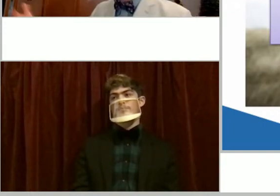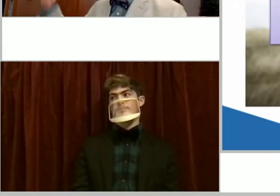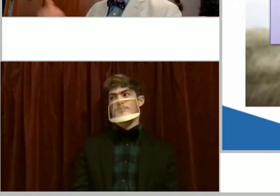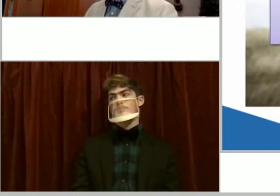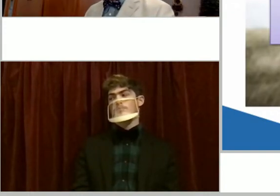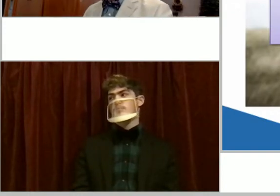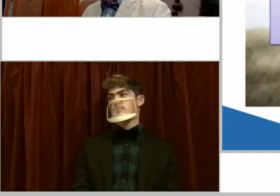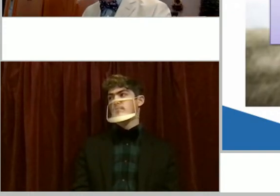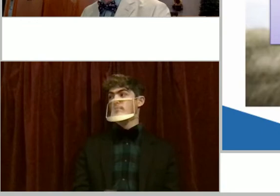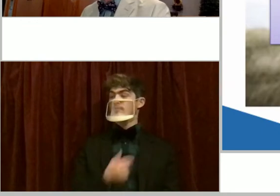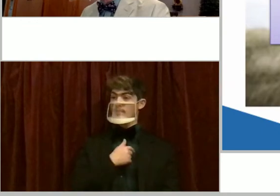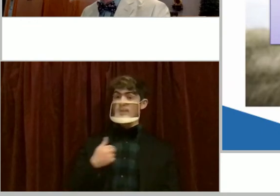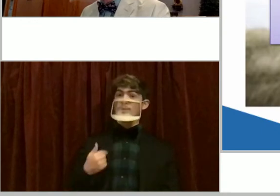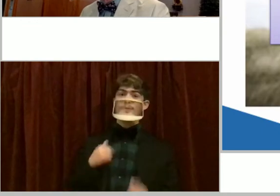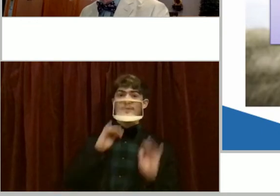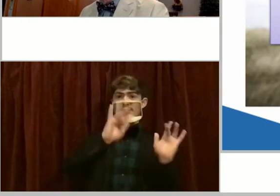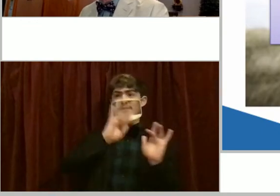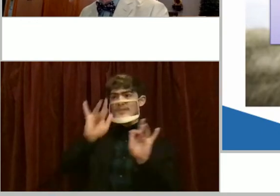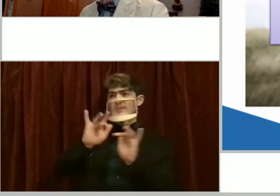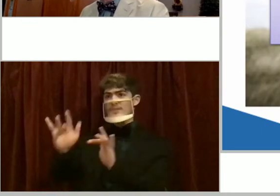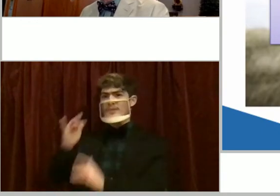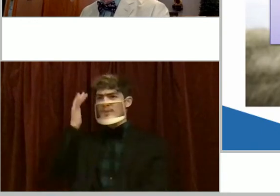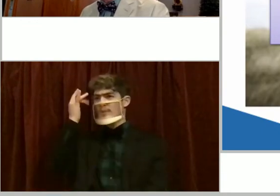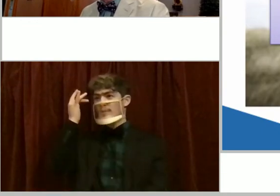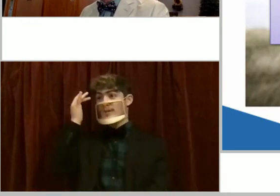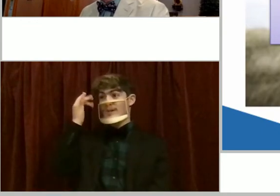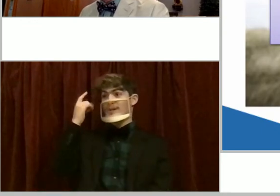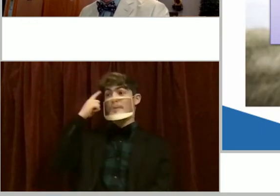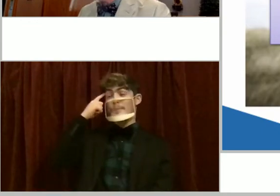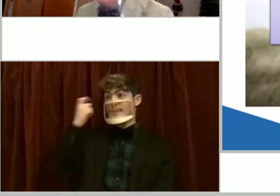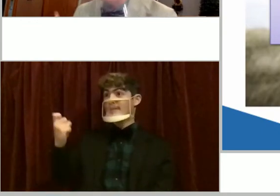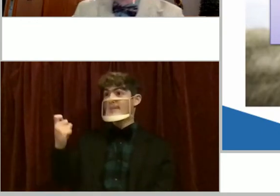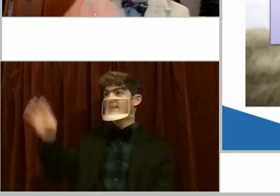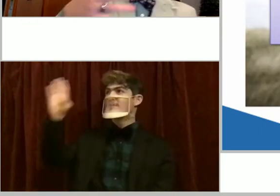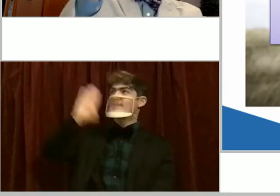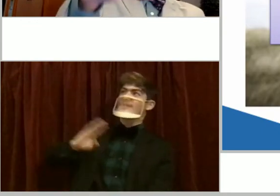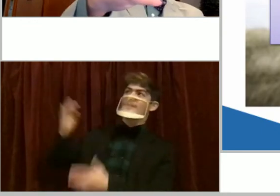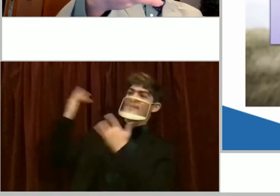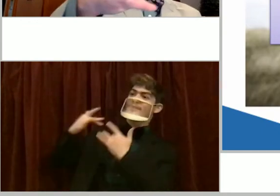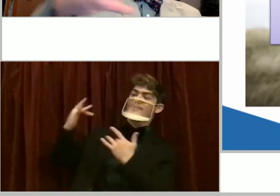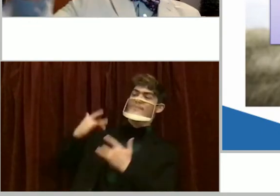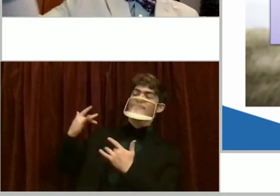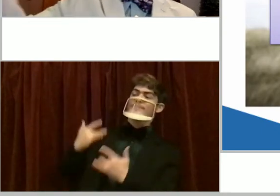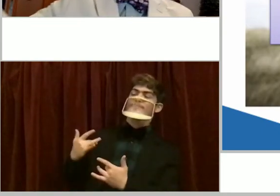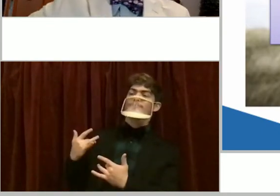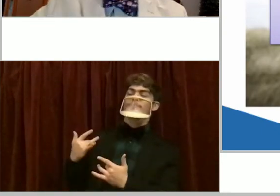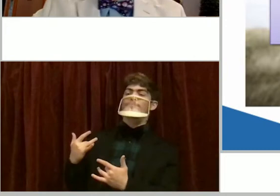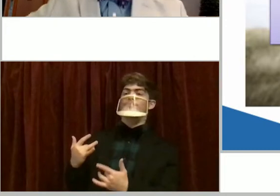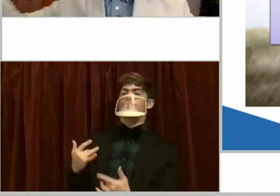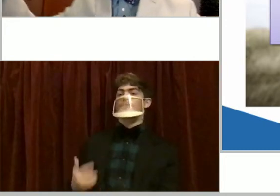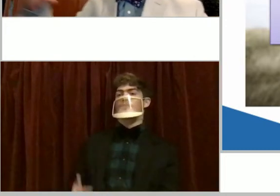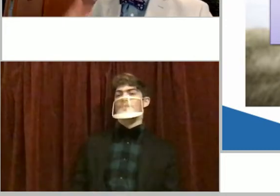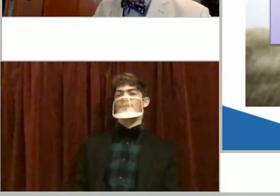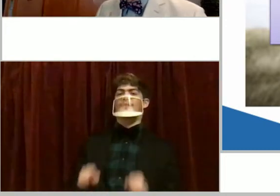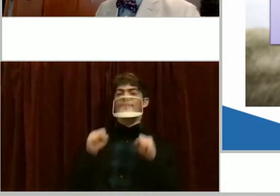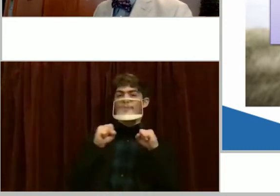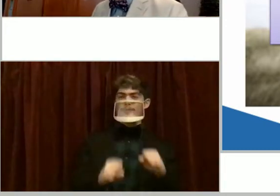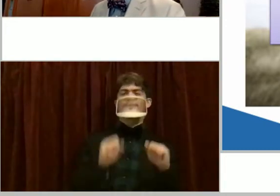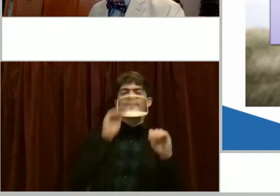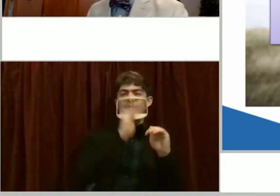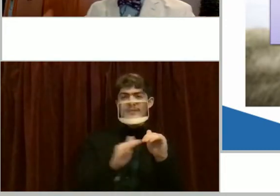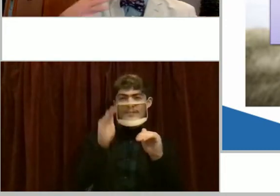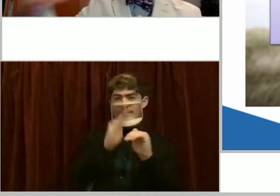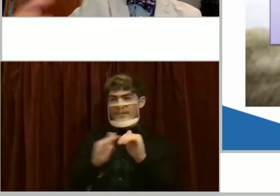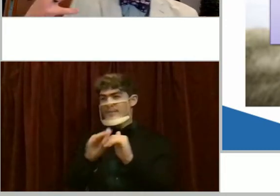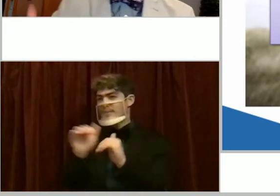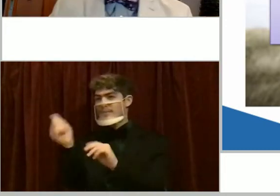having experienced the compassion of God, as Paul says. We can comfort others with the experience of comfort we've had